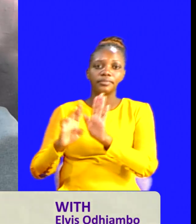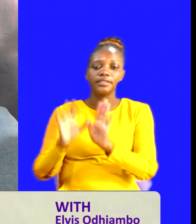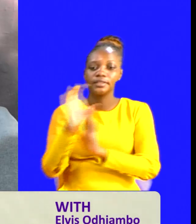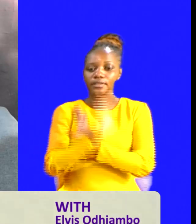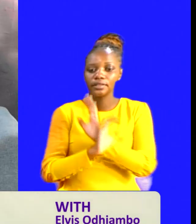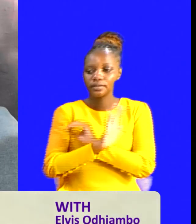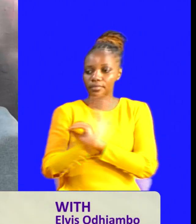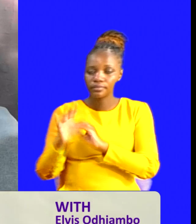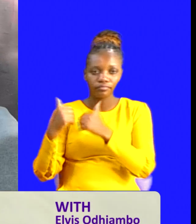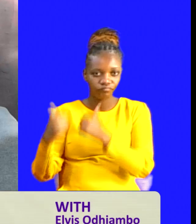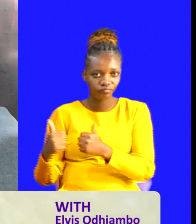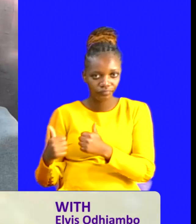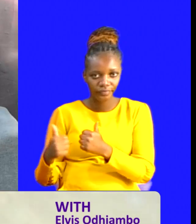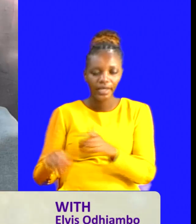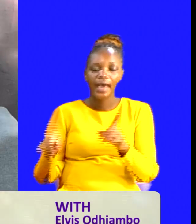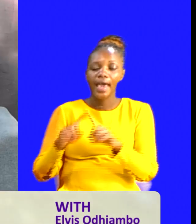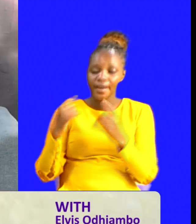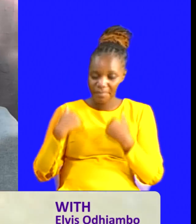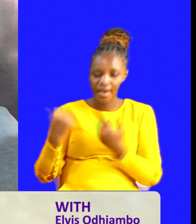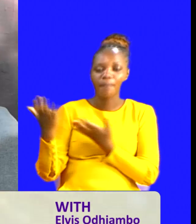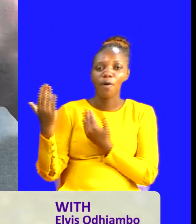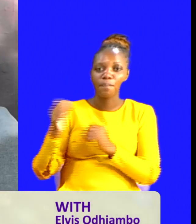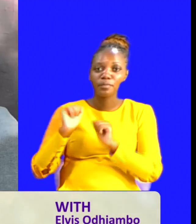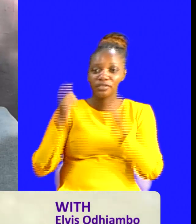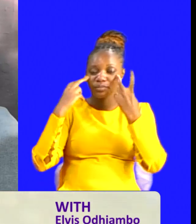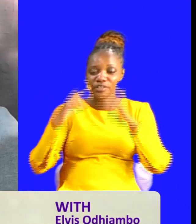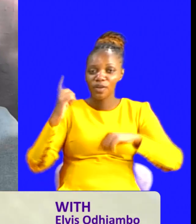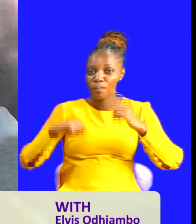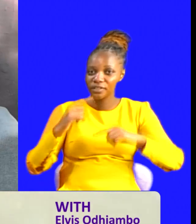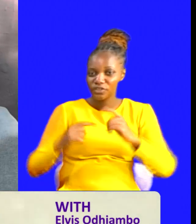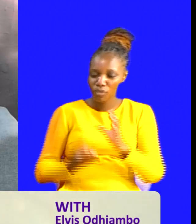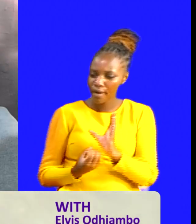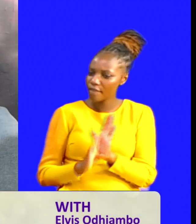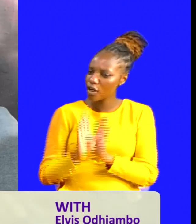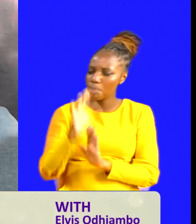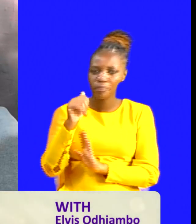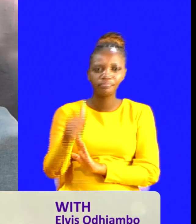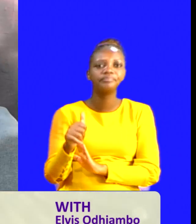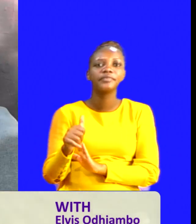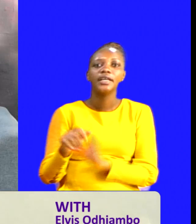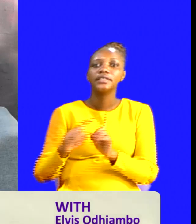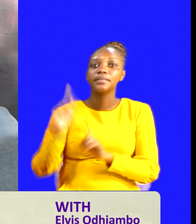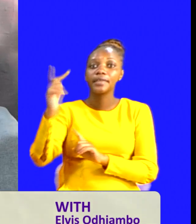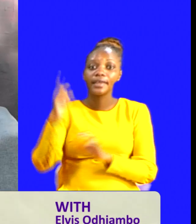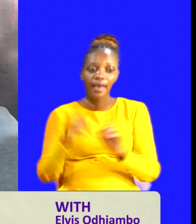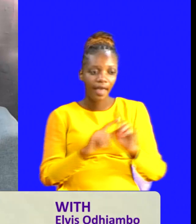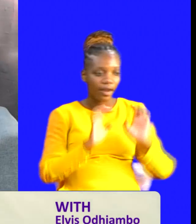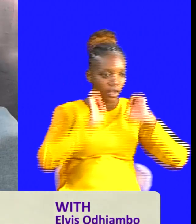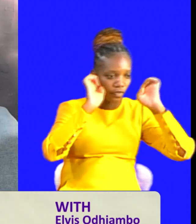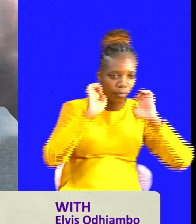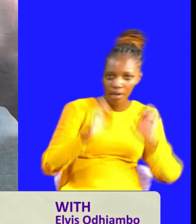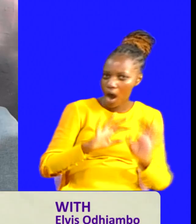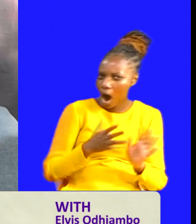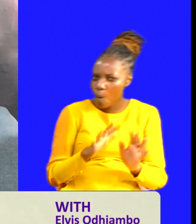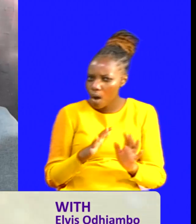they are running. So hopefully we're going to see the competition going more healthier. And Kenya versus Ethiopia, it has always been, you